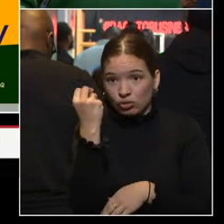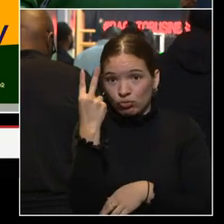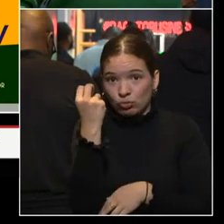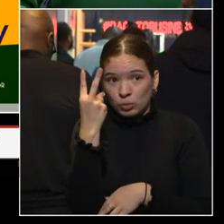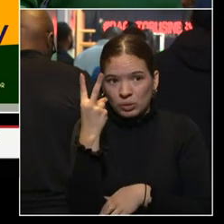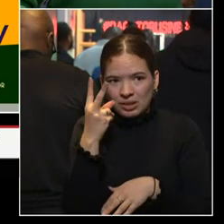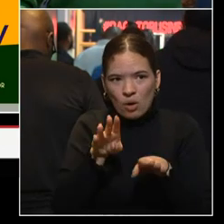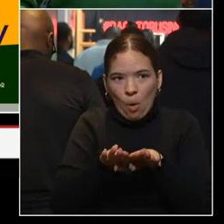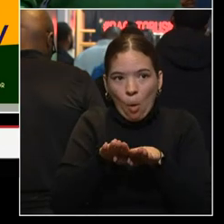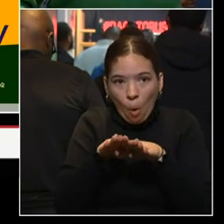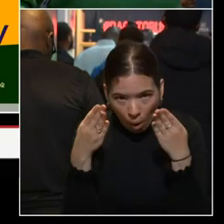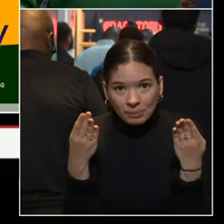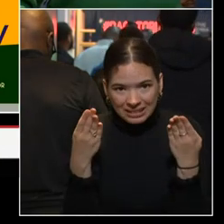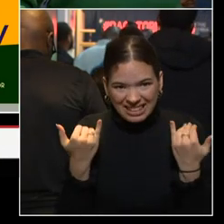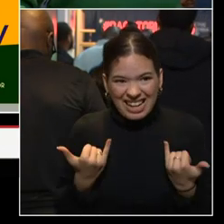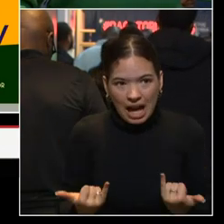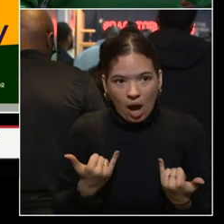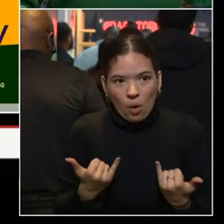minutes,